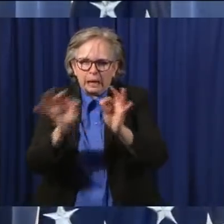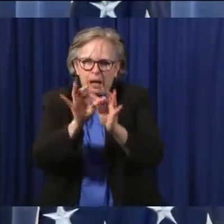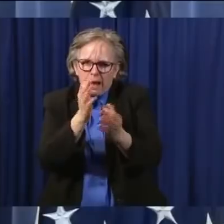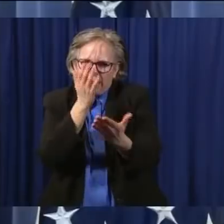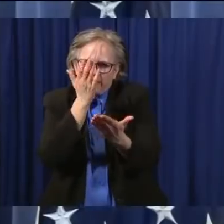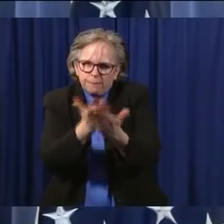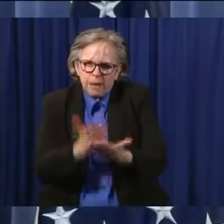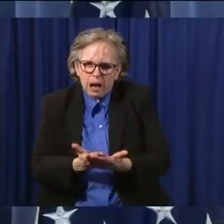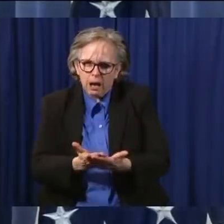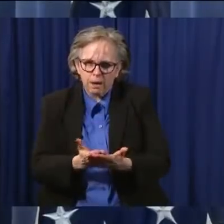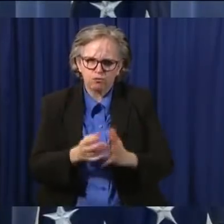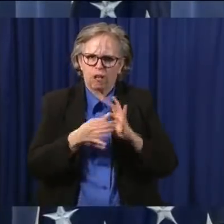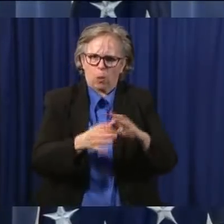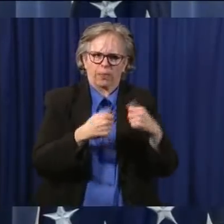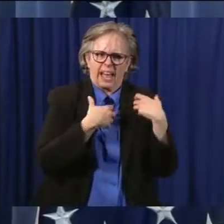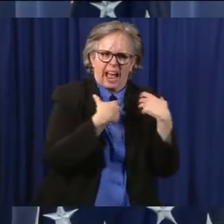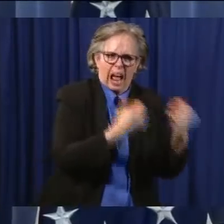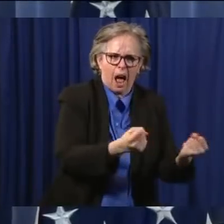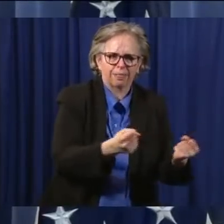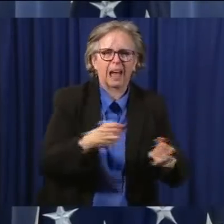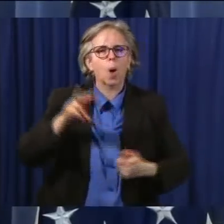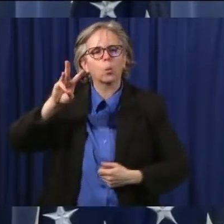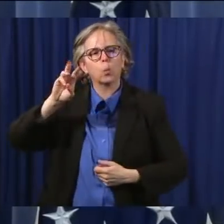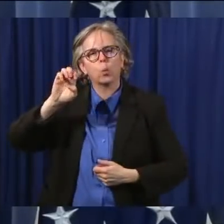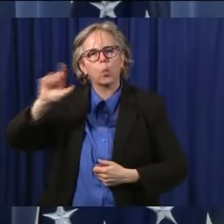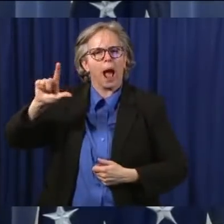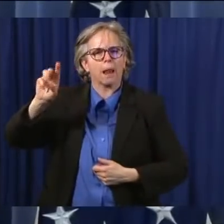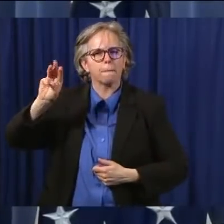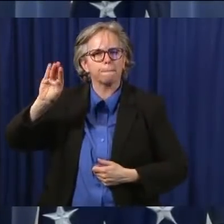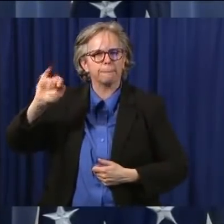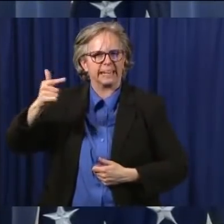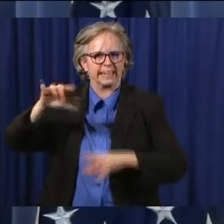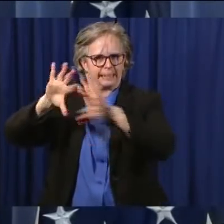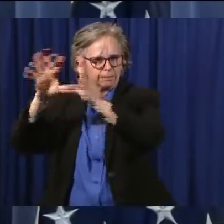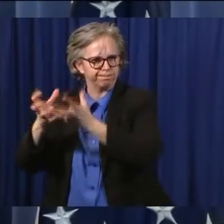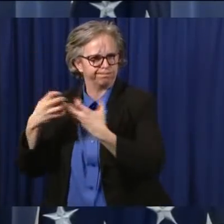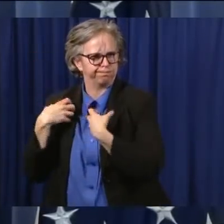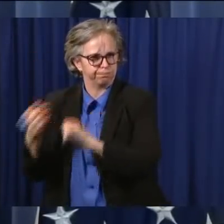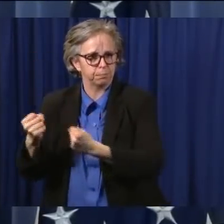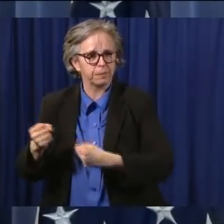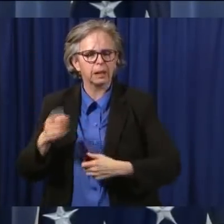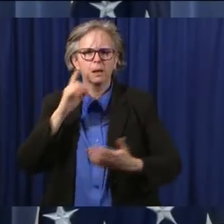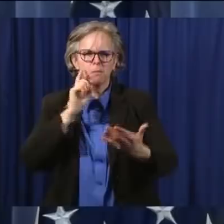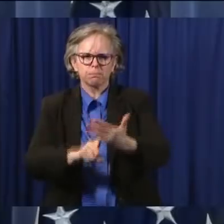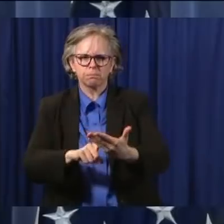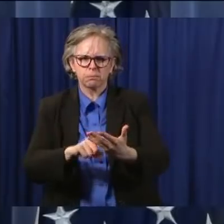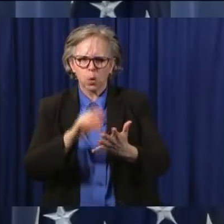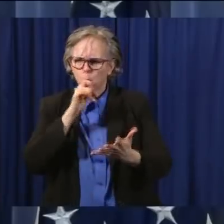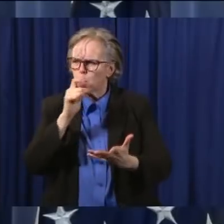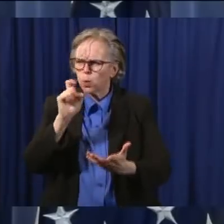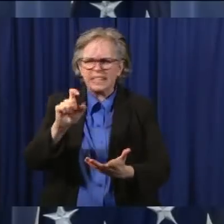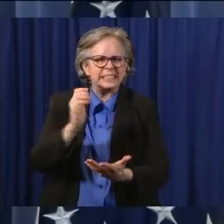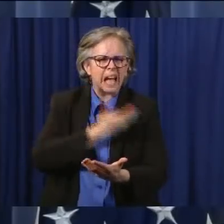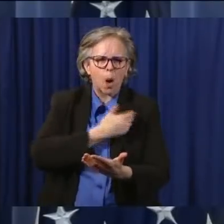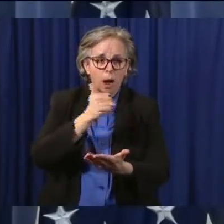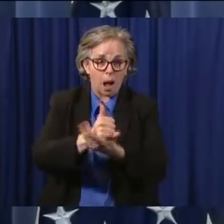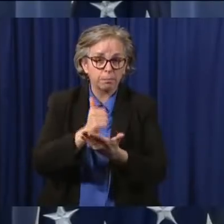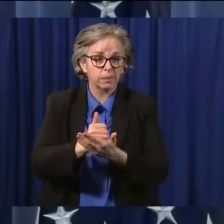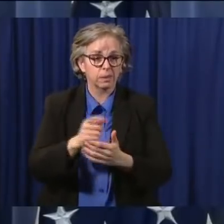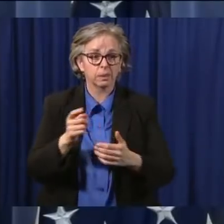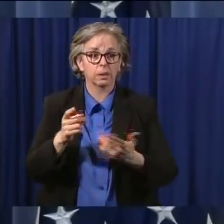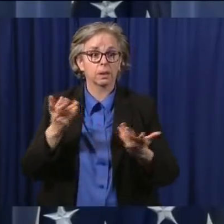vulnerable populations that truly need our help. The first is a map allowing users to access